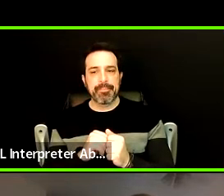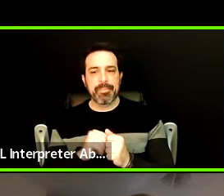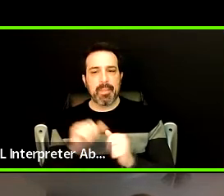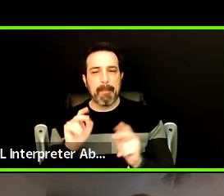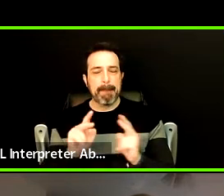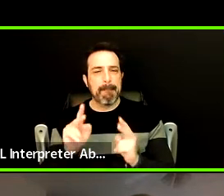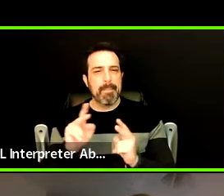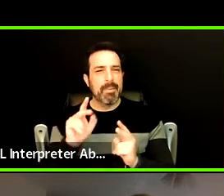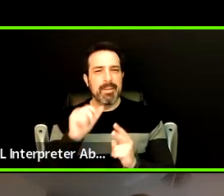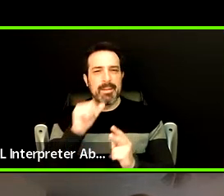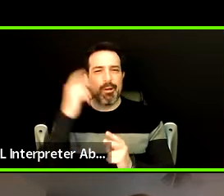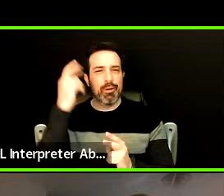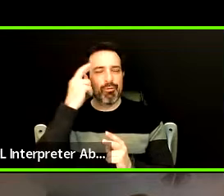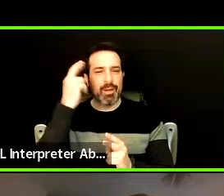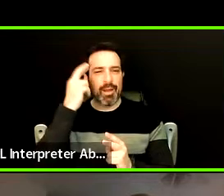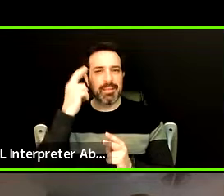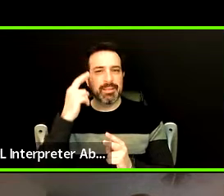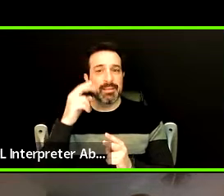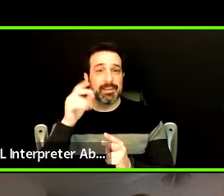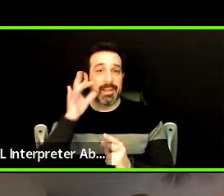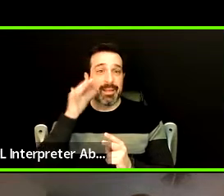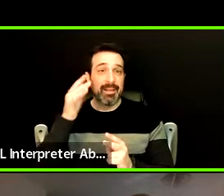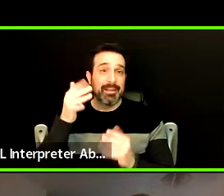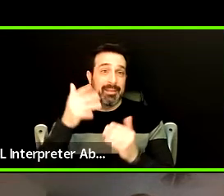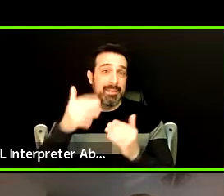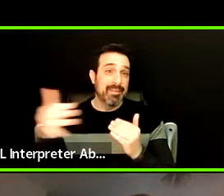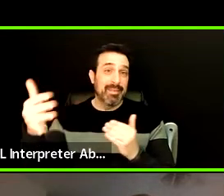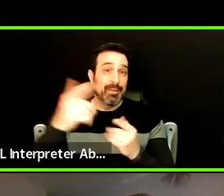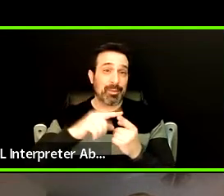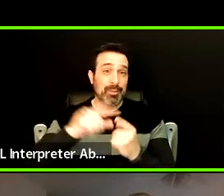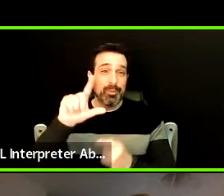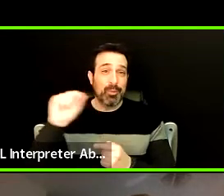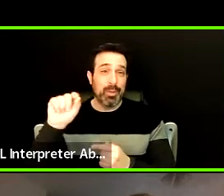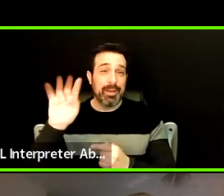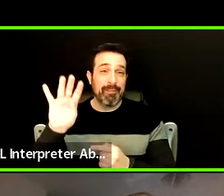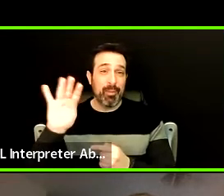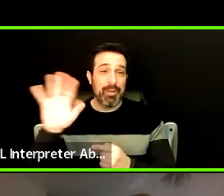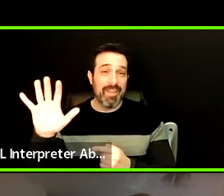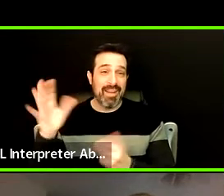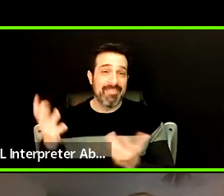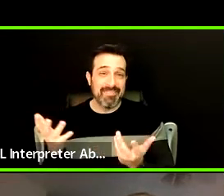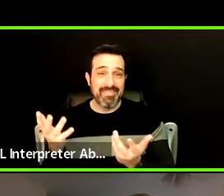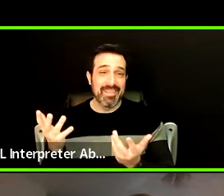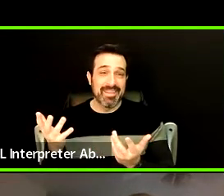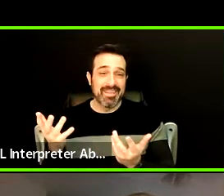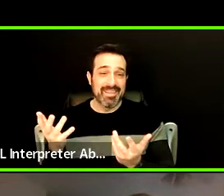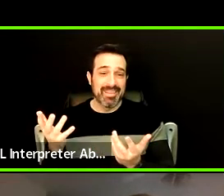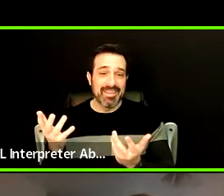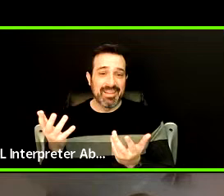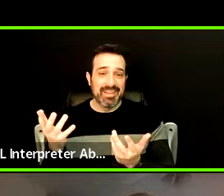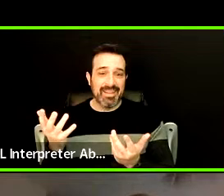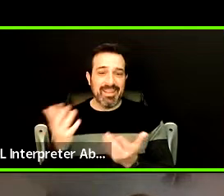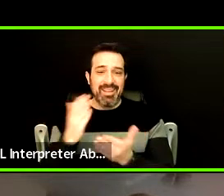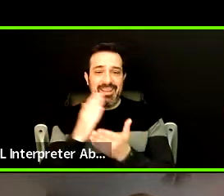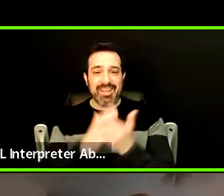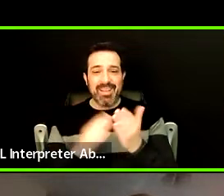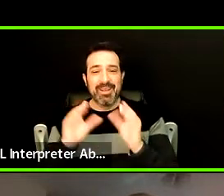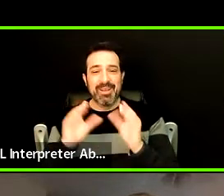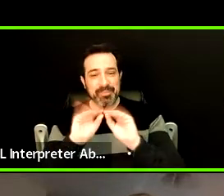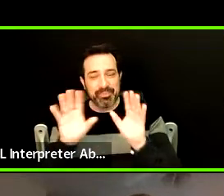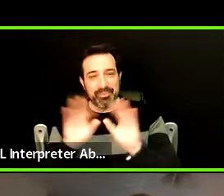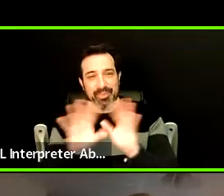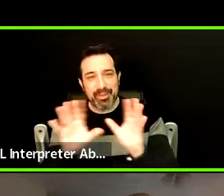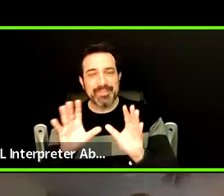don't realize that this is like going out to 2045. And, so I think just some clarity as